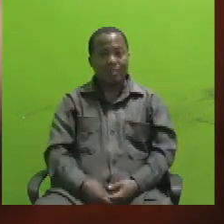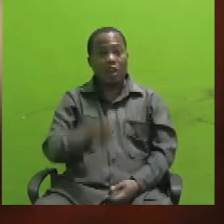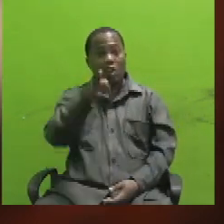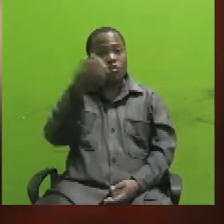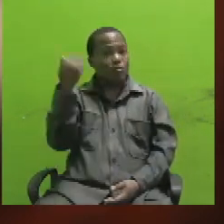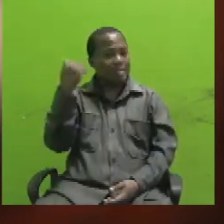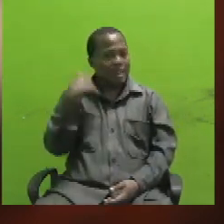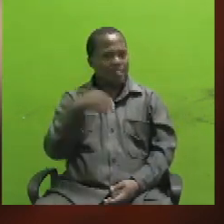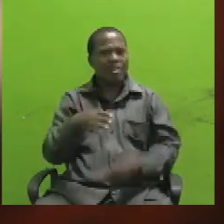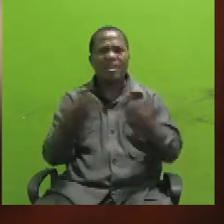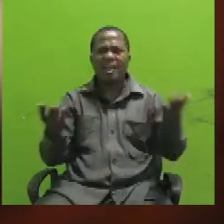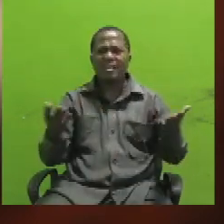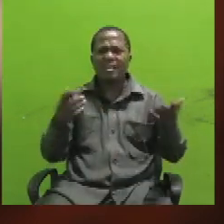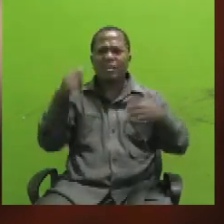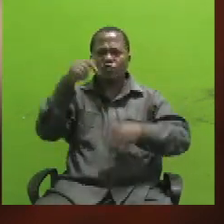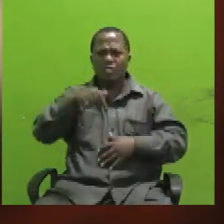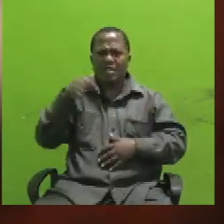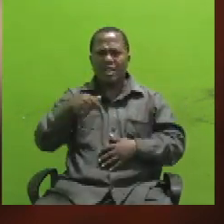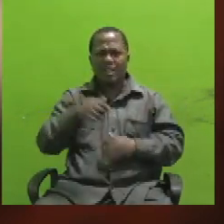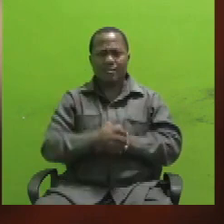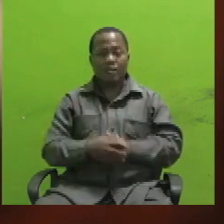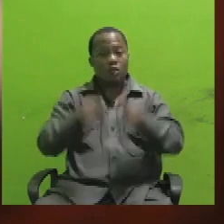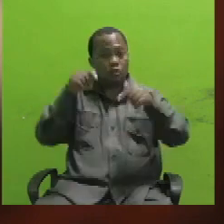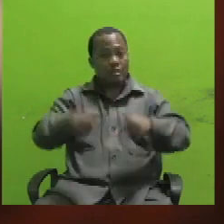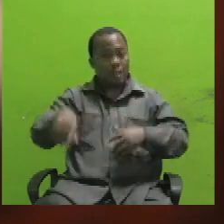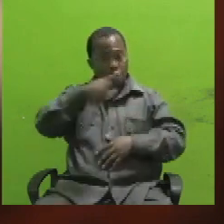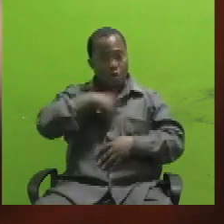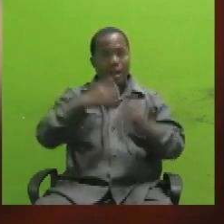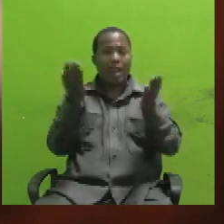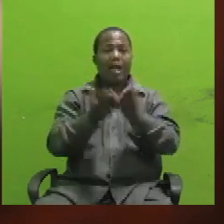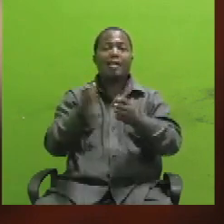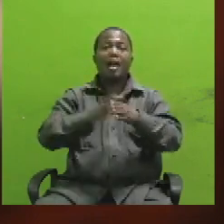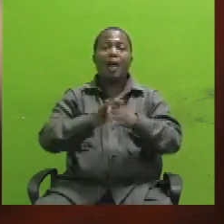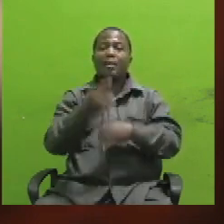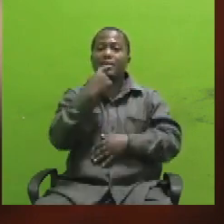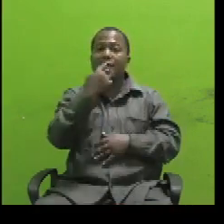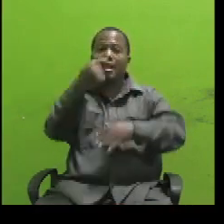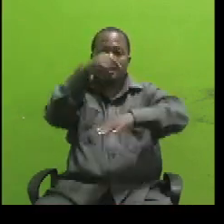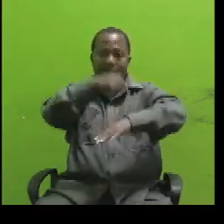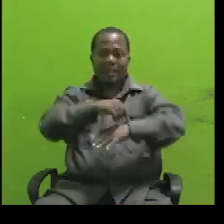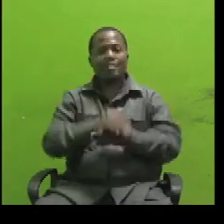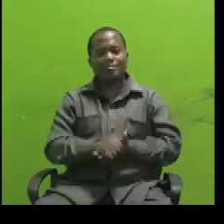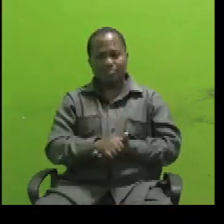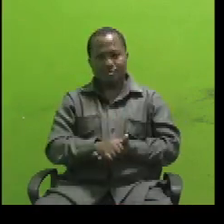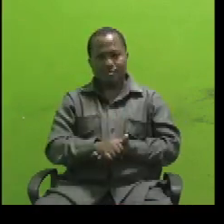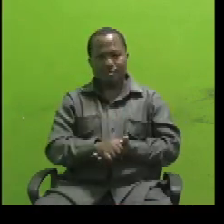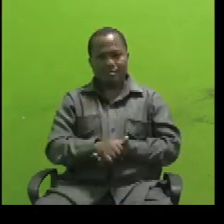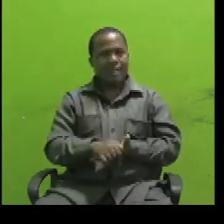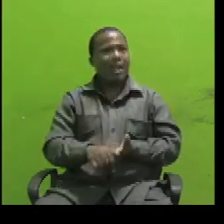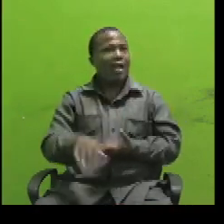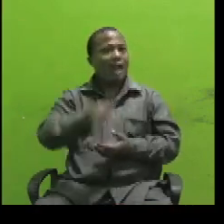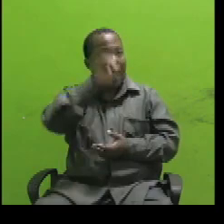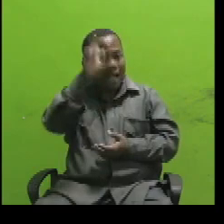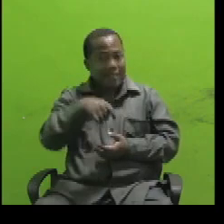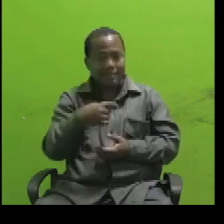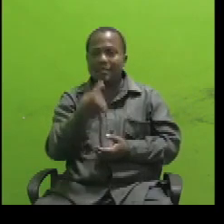tell me? Yes, today. Today we learned about telling the time, asking and telling the